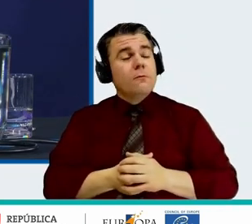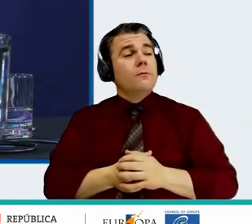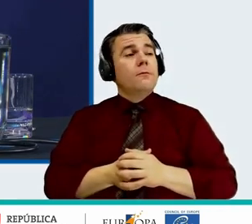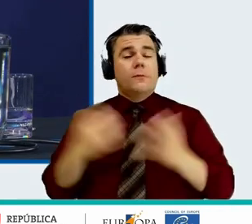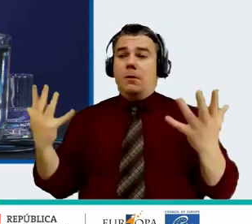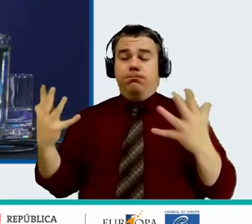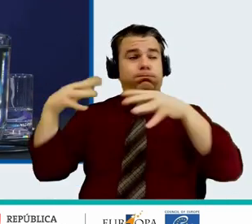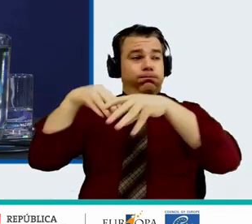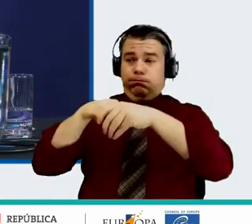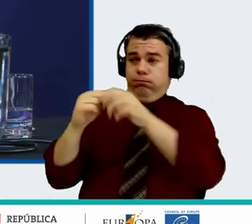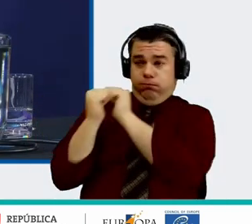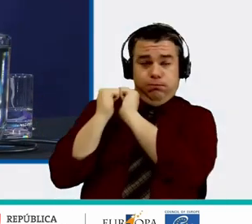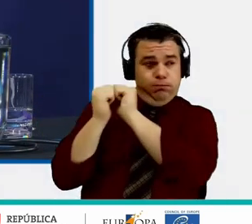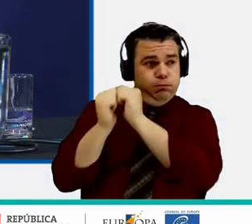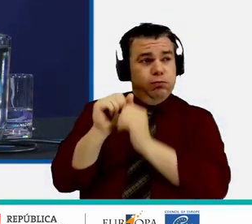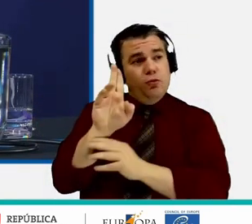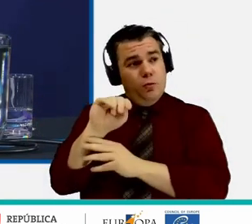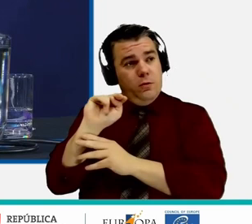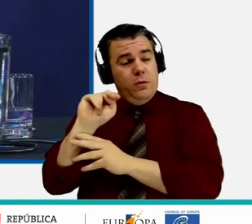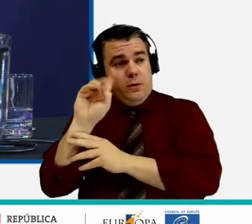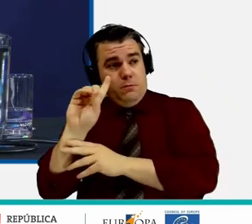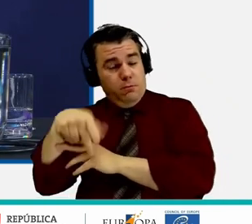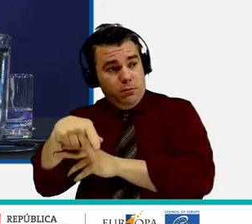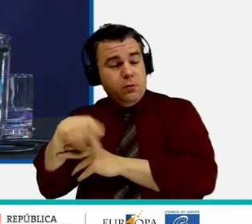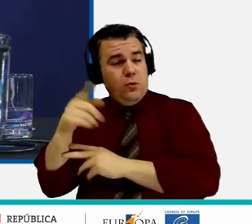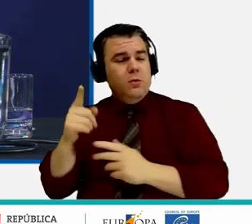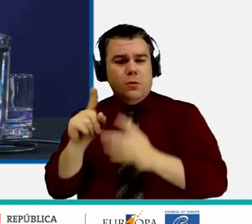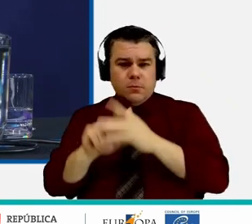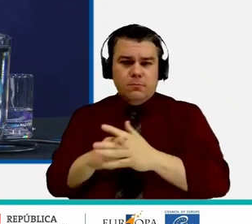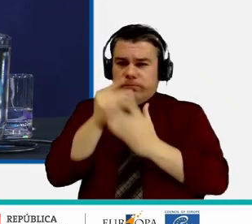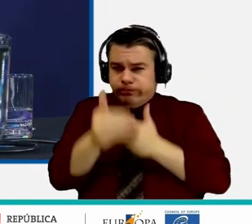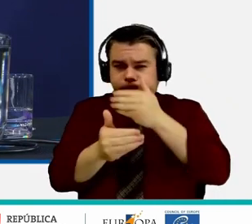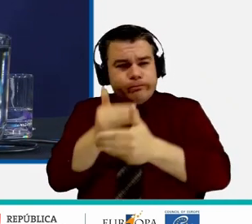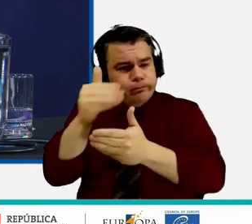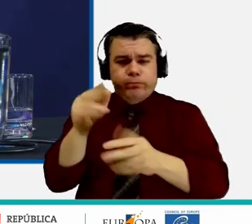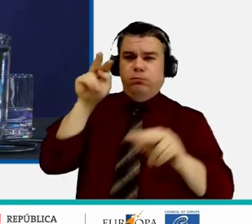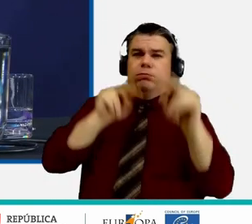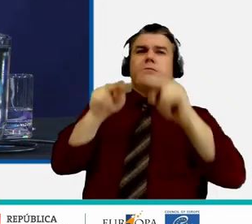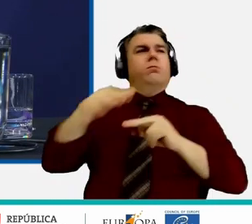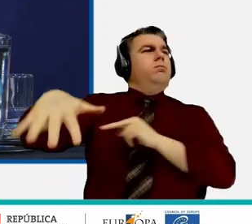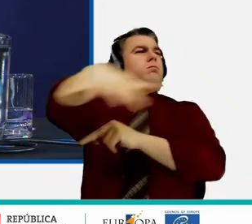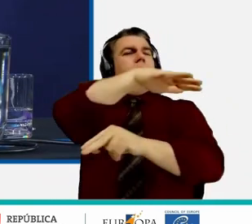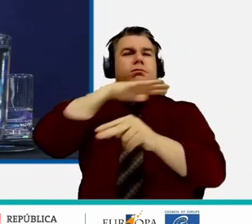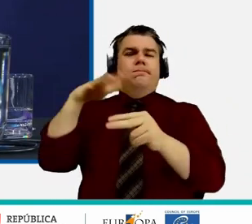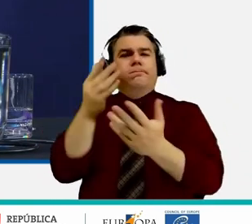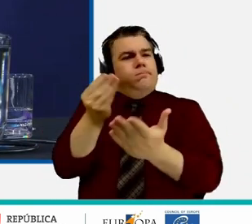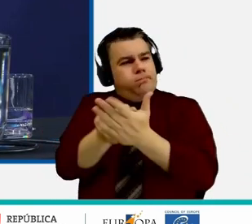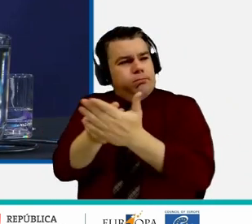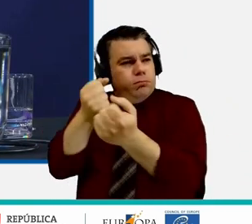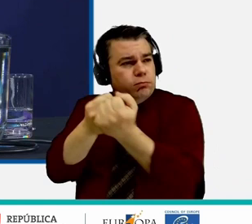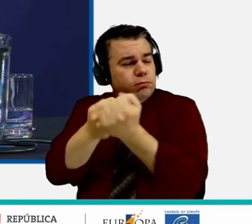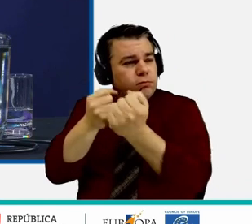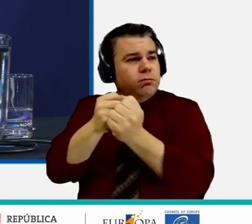with UNDP is the project of launching environmental financing of low carbon urban